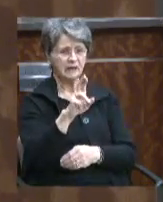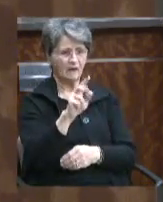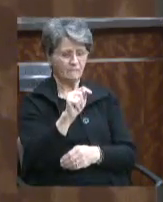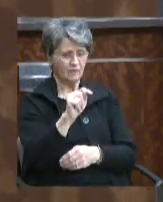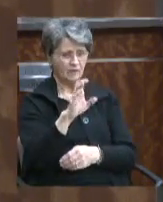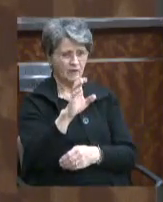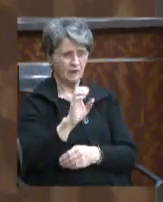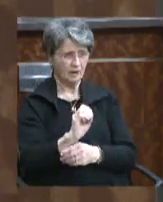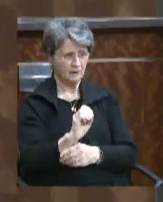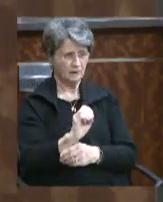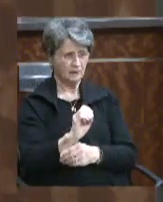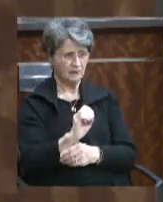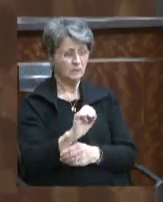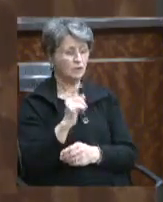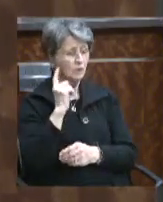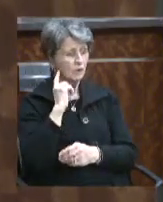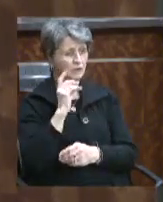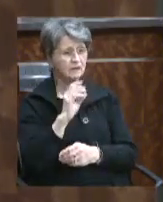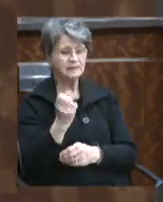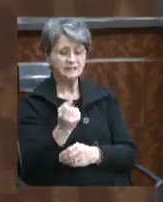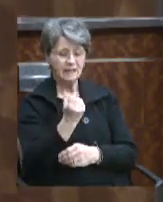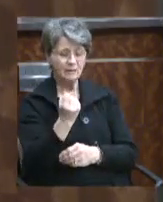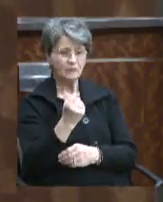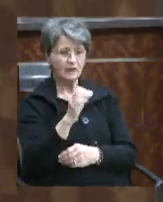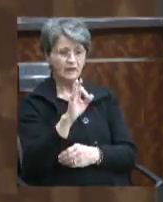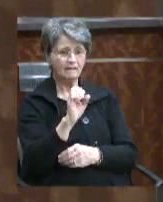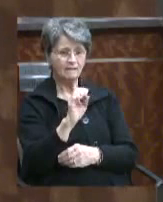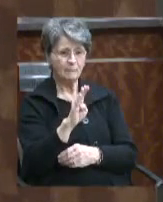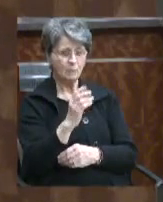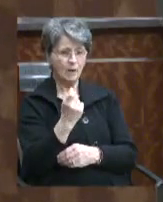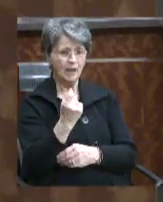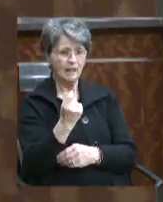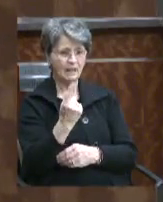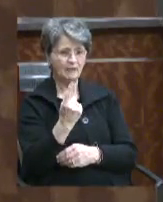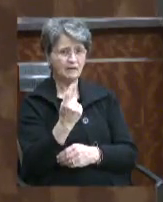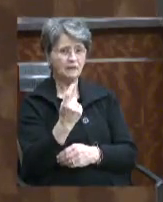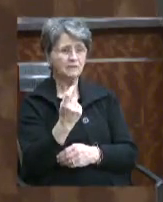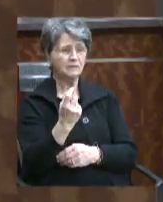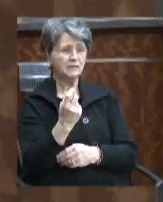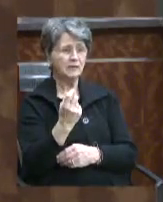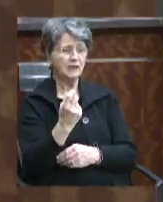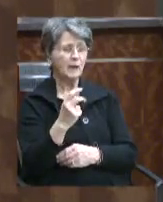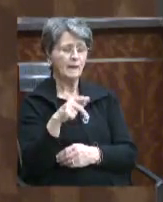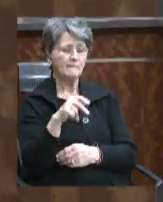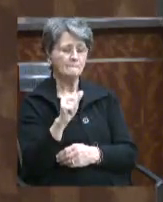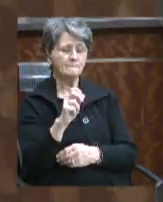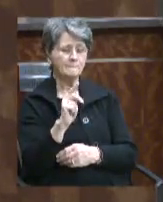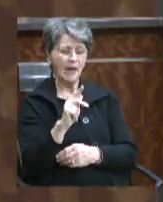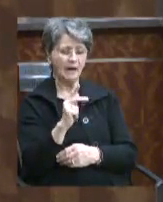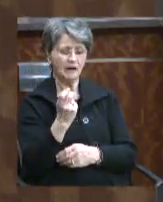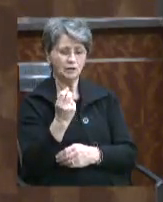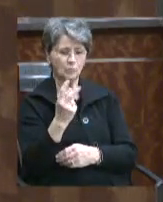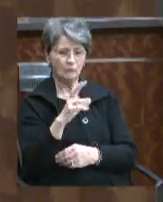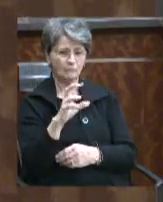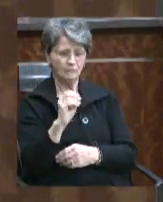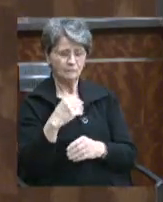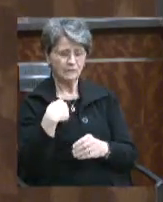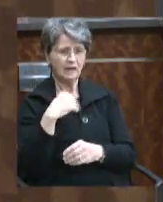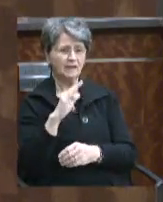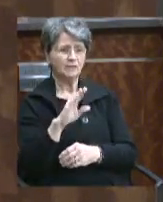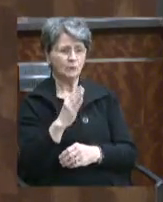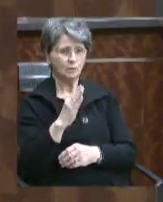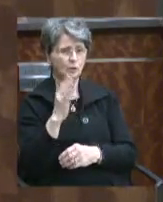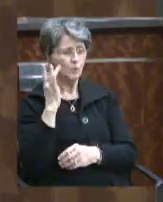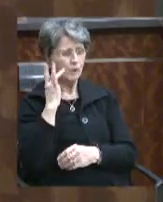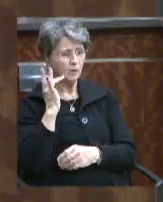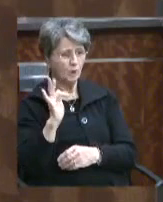As you heard, Saturday, February 11th, PAC 1250 had their Blue and Gold Awards banquet. Food